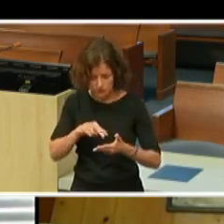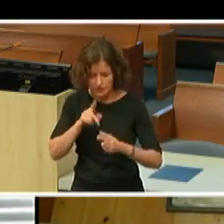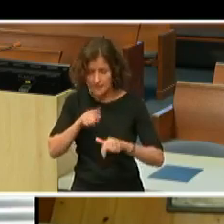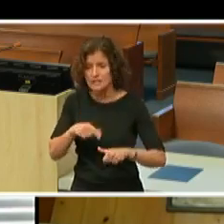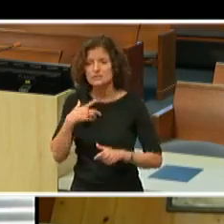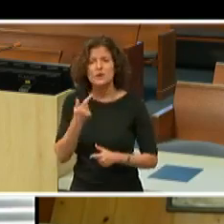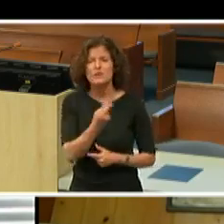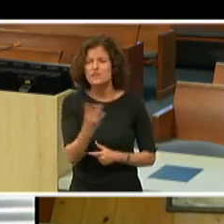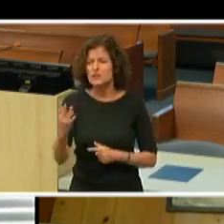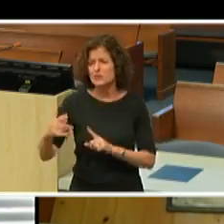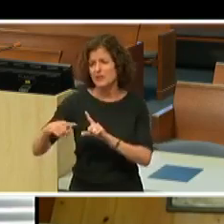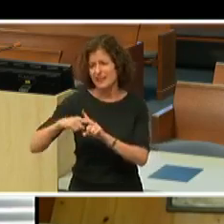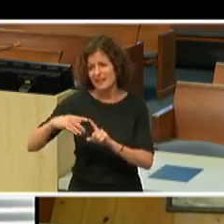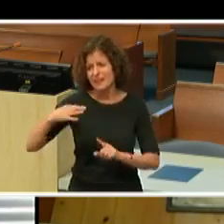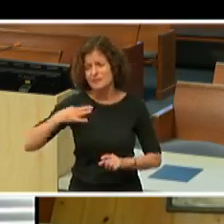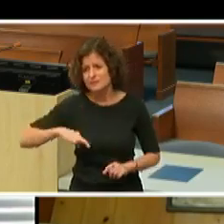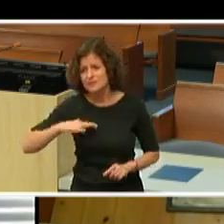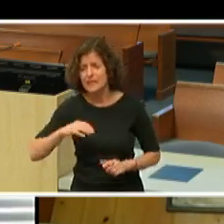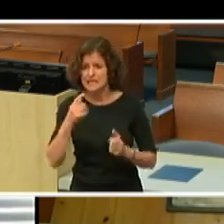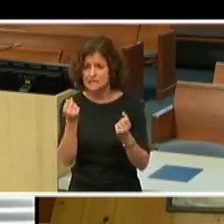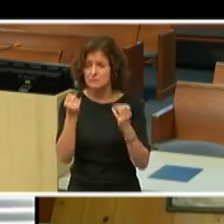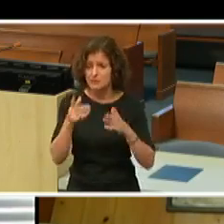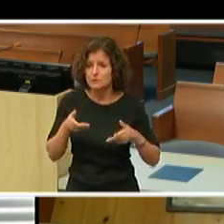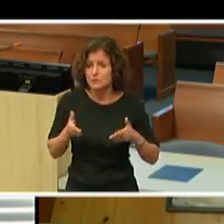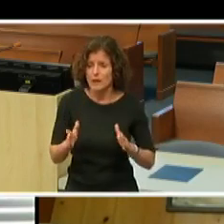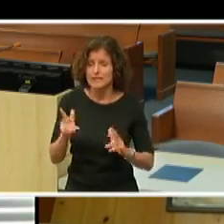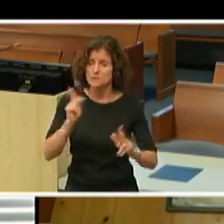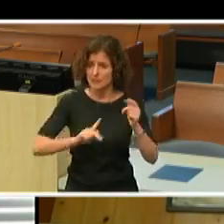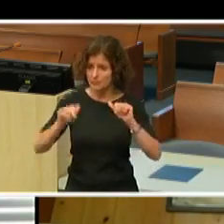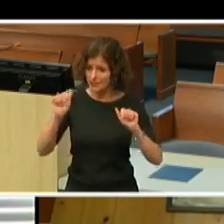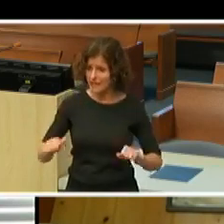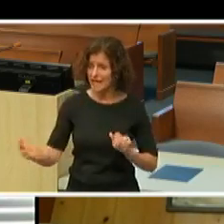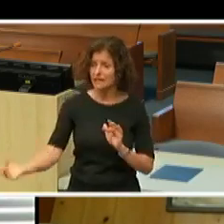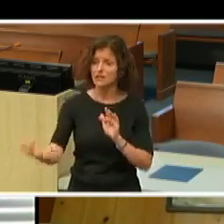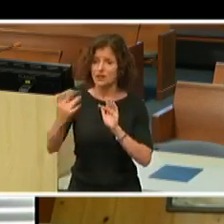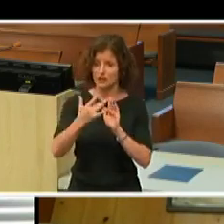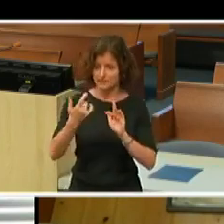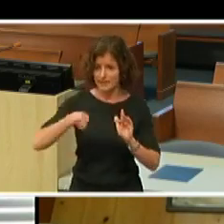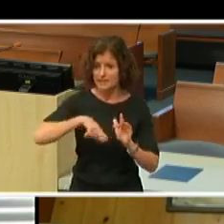couple of advantages. One is multiple ways that people can